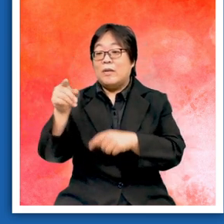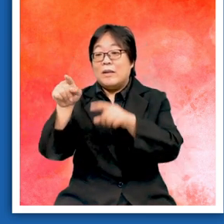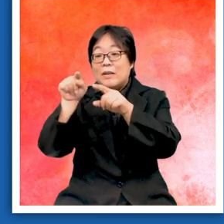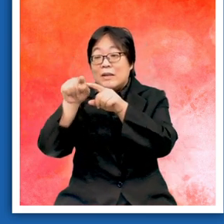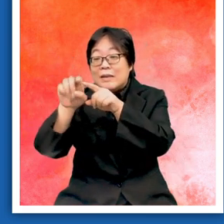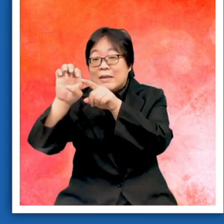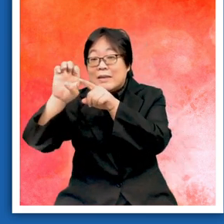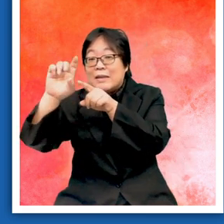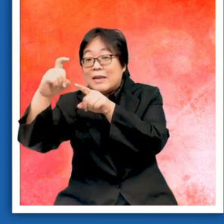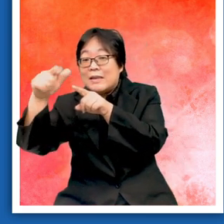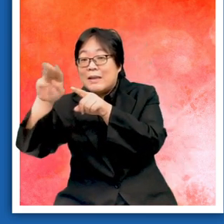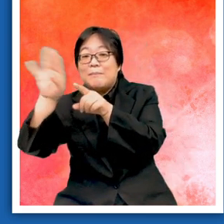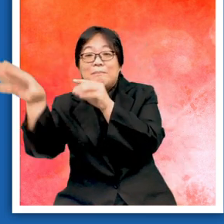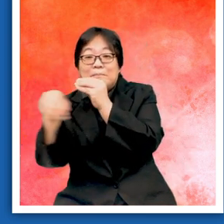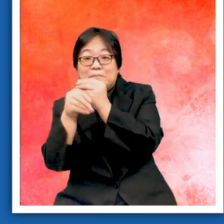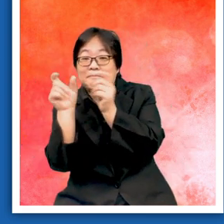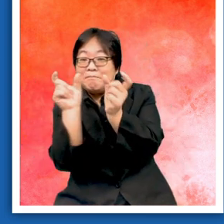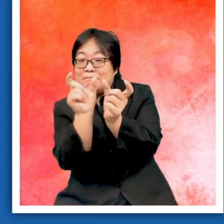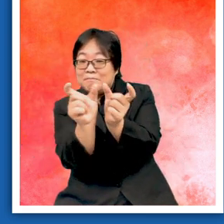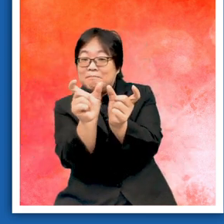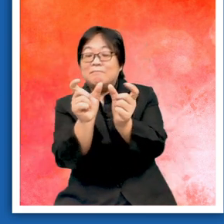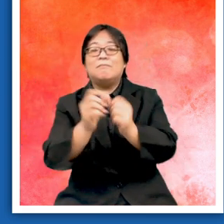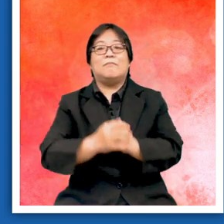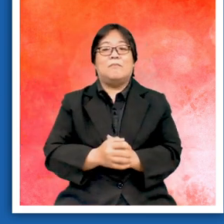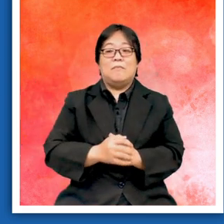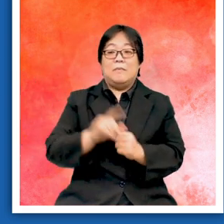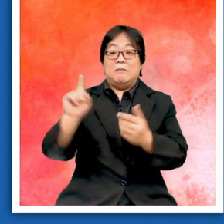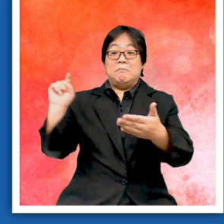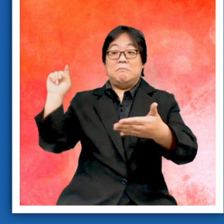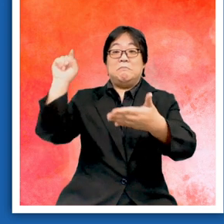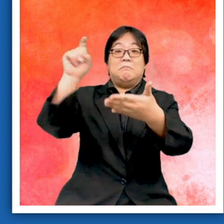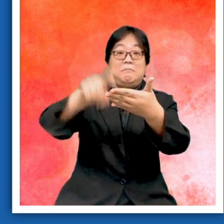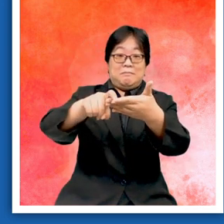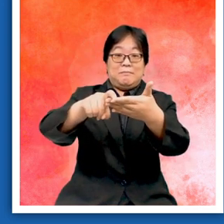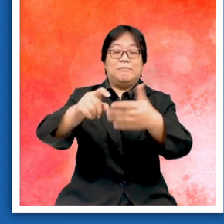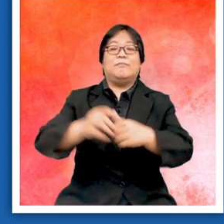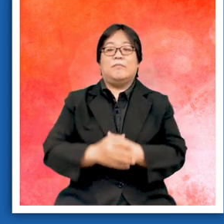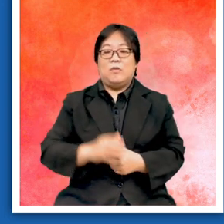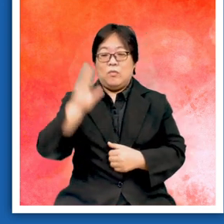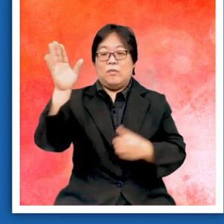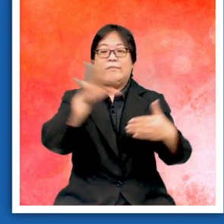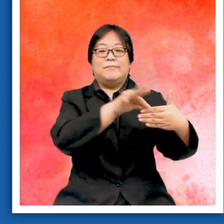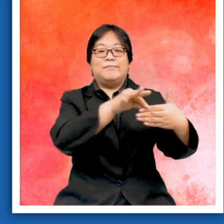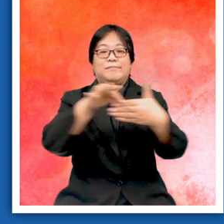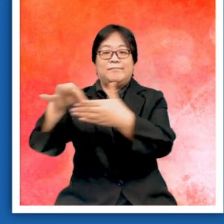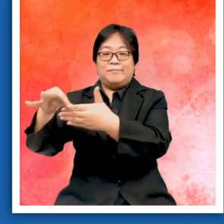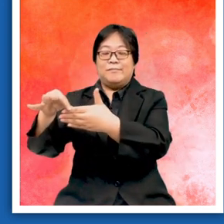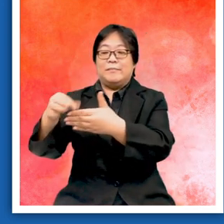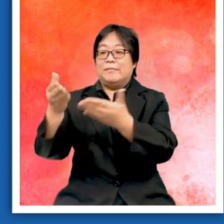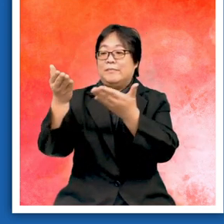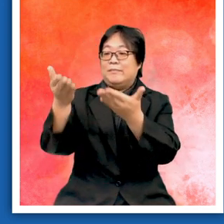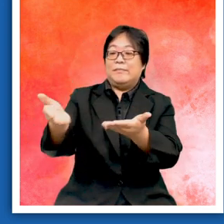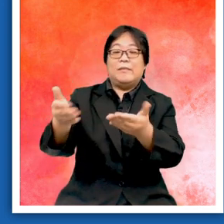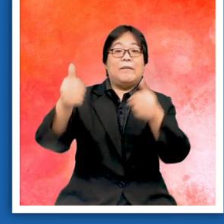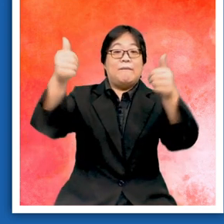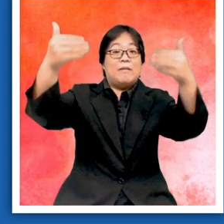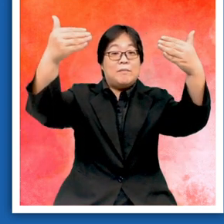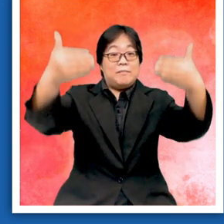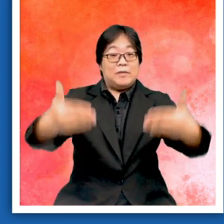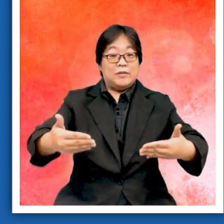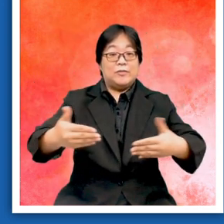spectrumexam.umwow.my. Once you hit that address, it will be directed to this front page. Let me